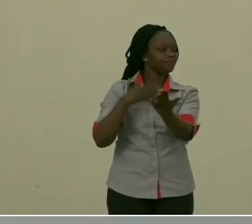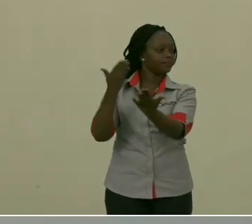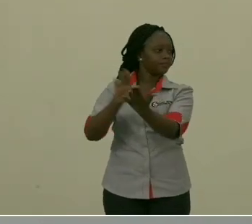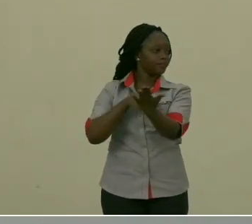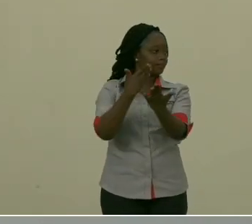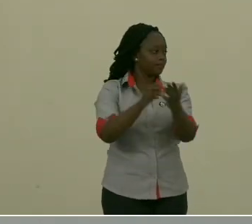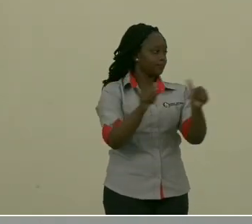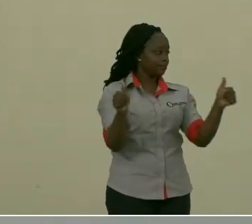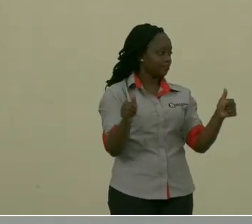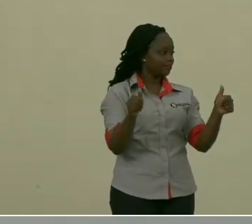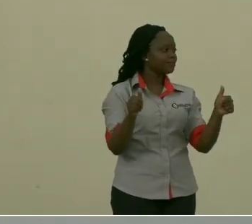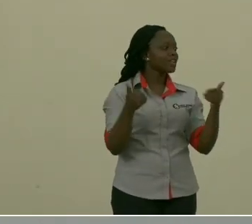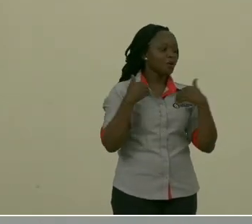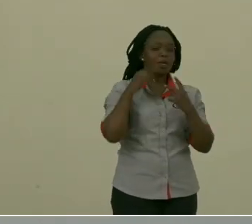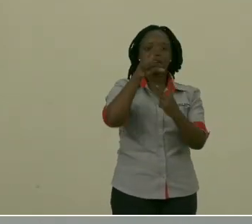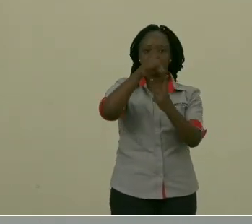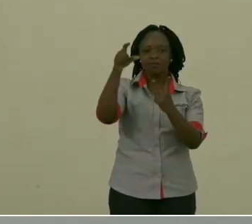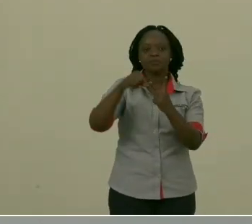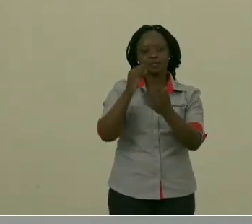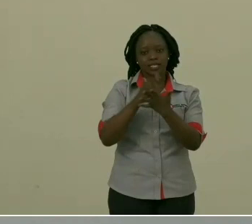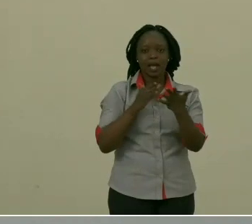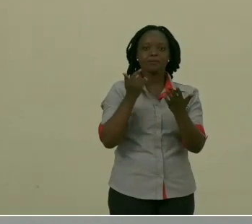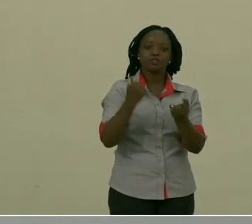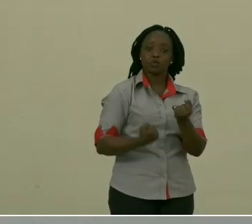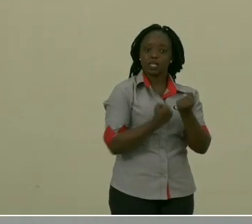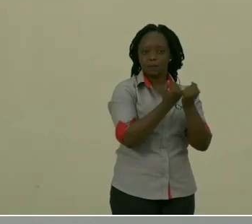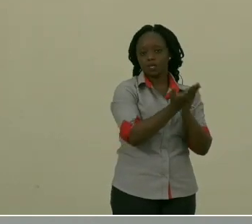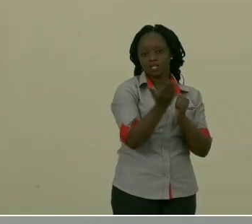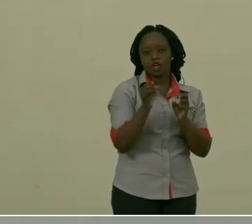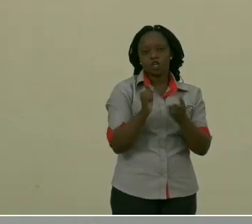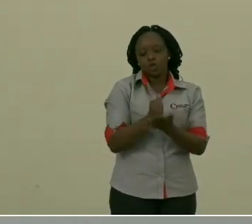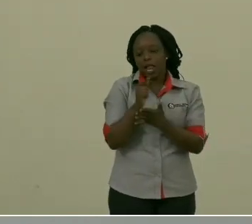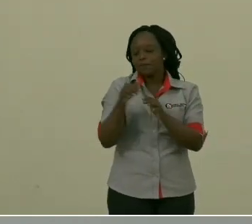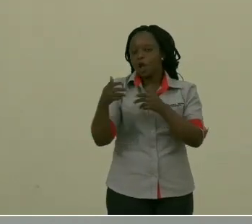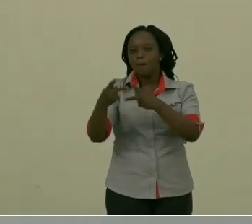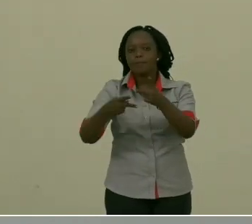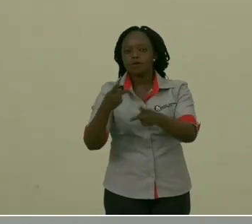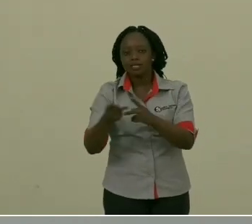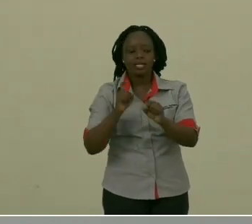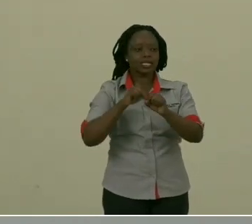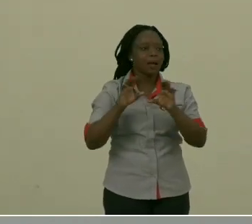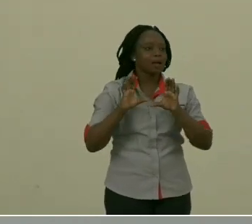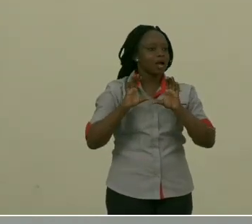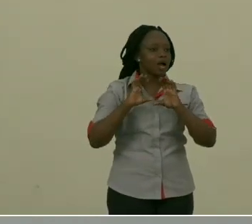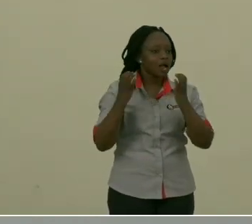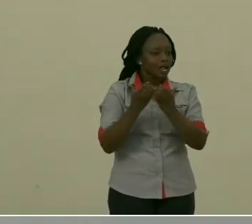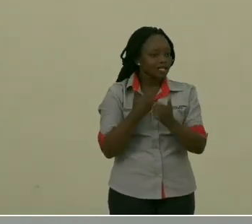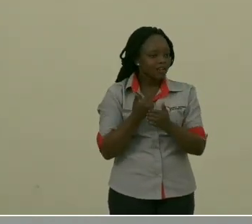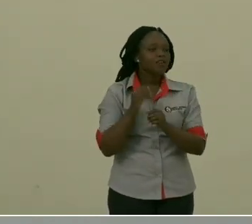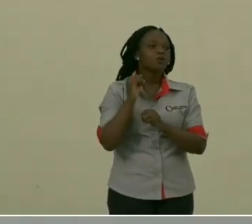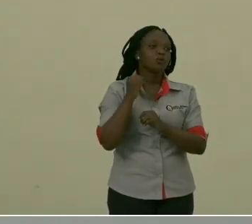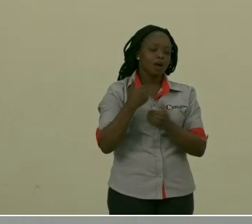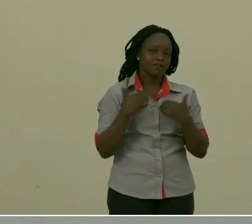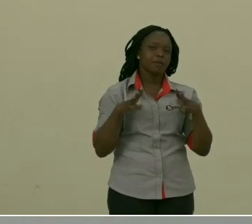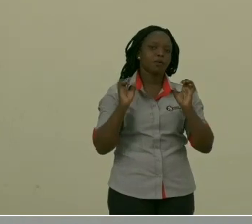opportunities. And also we have sign language interpreters who are going to support you in one way or another. When you're attending your classes, they'll be able to support